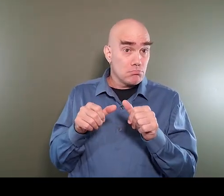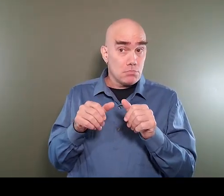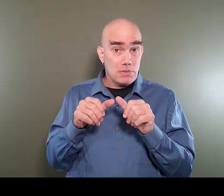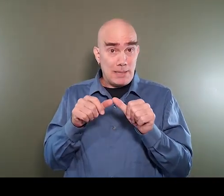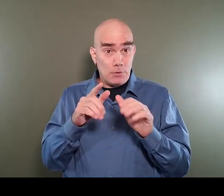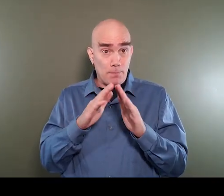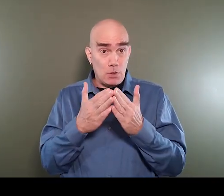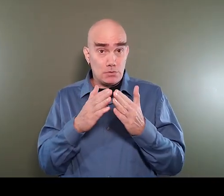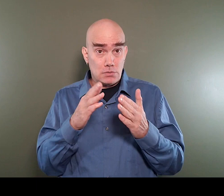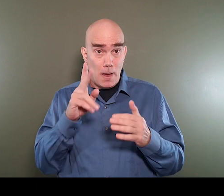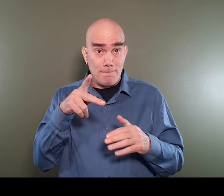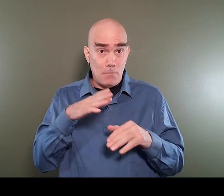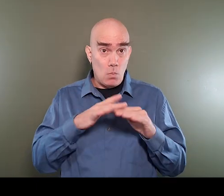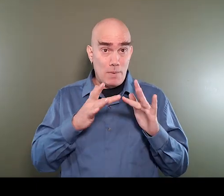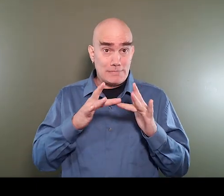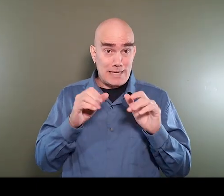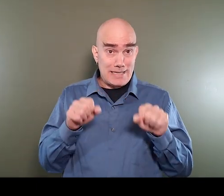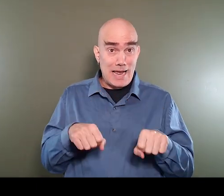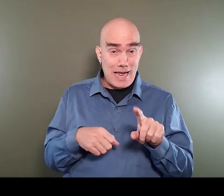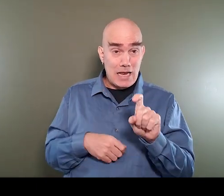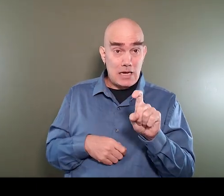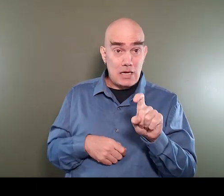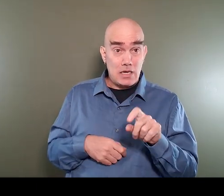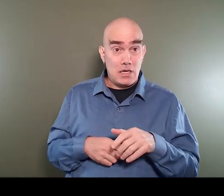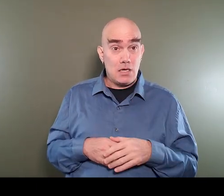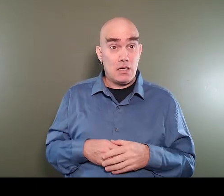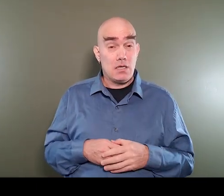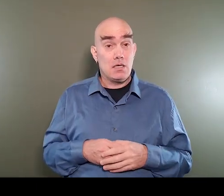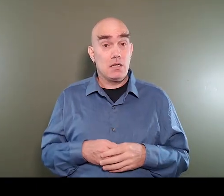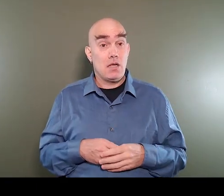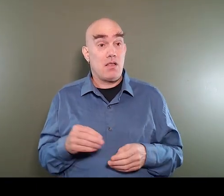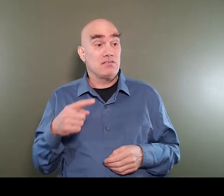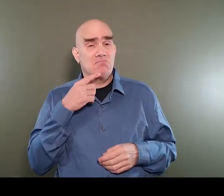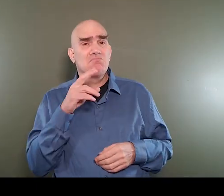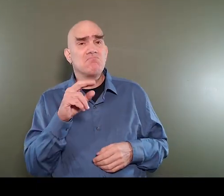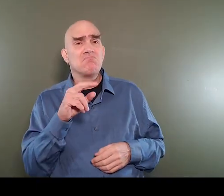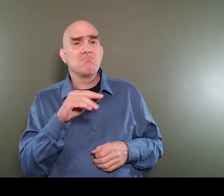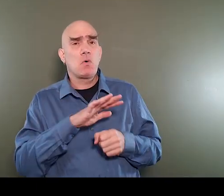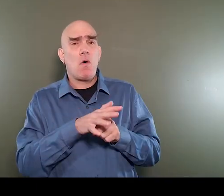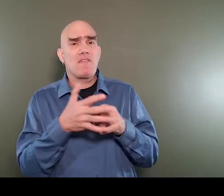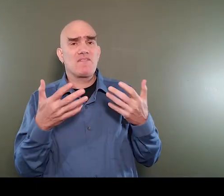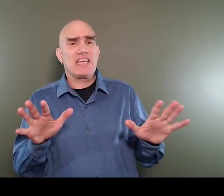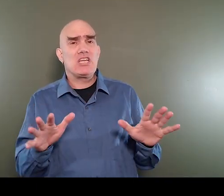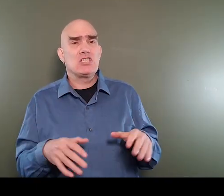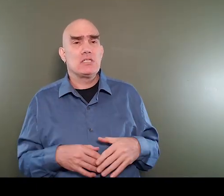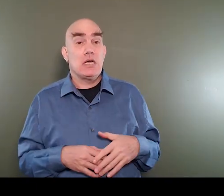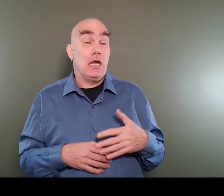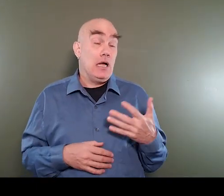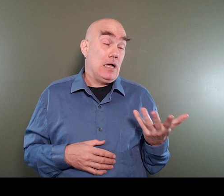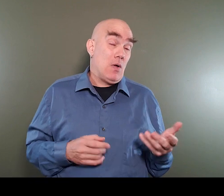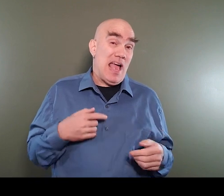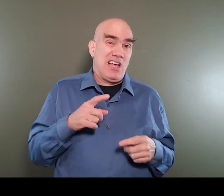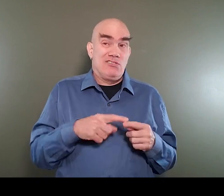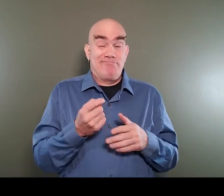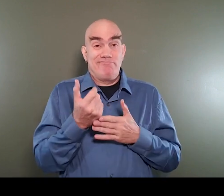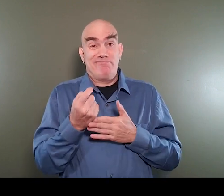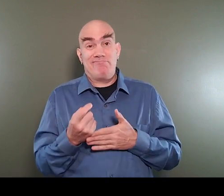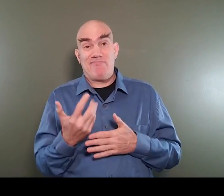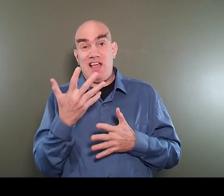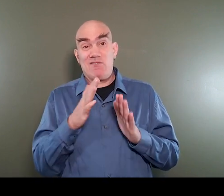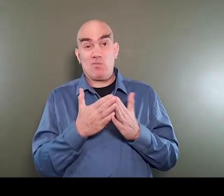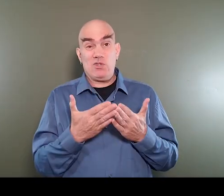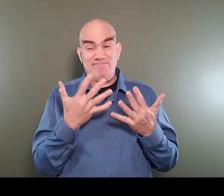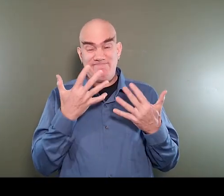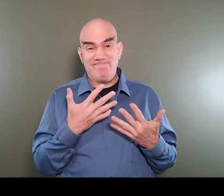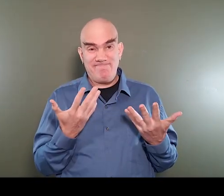we could continue to keep those books up on their website. And they said, no, COVID is over. So we